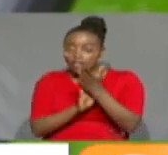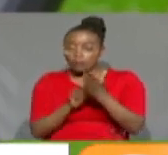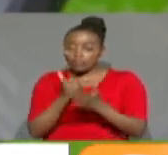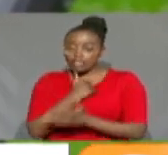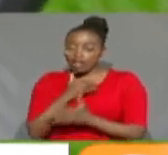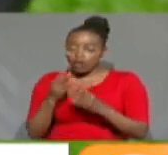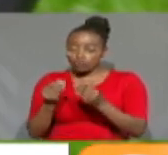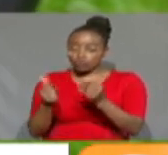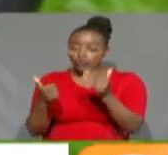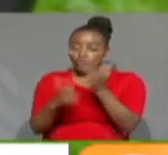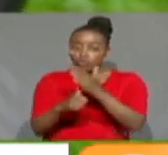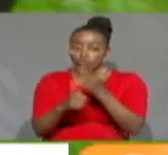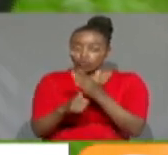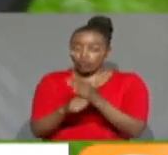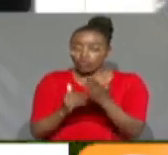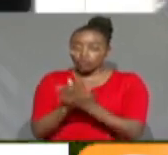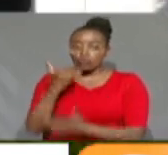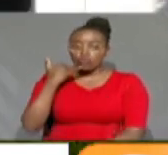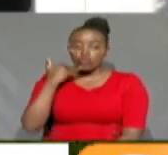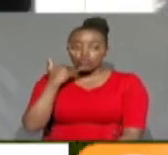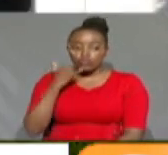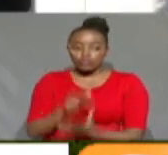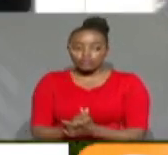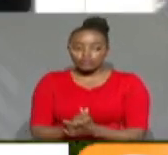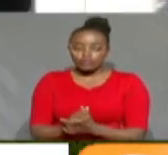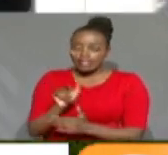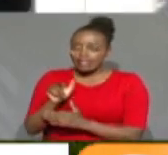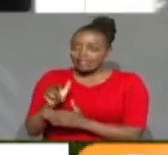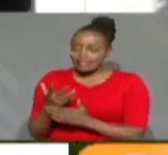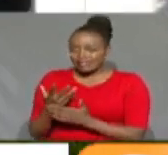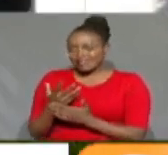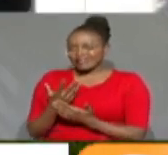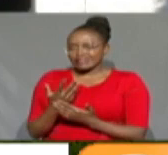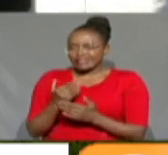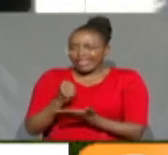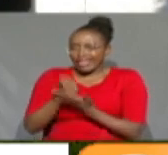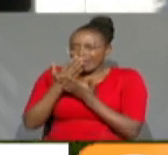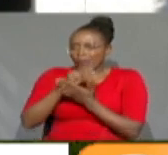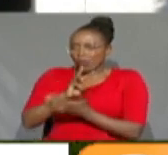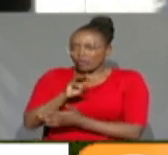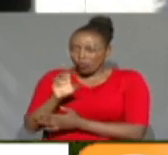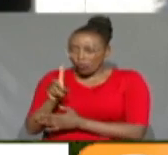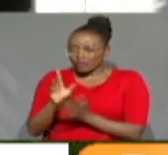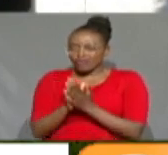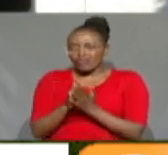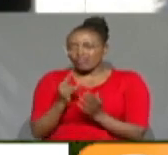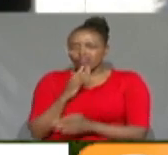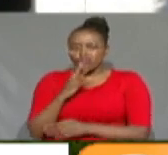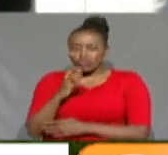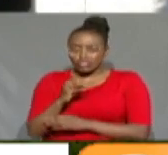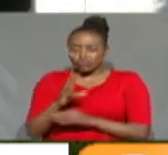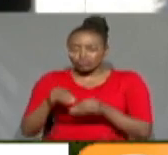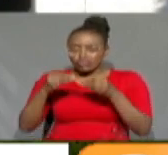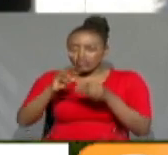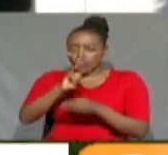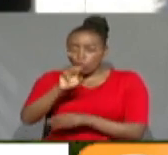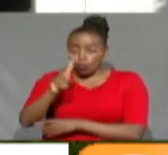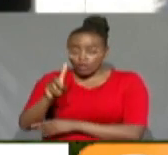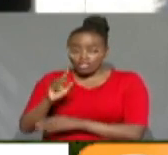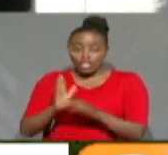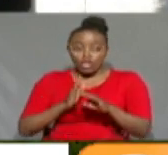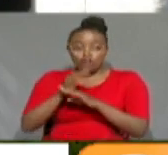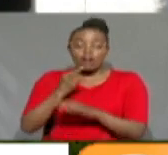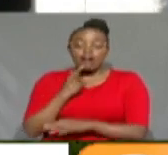how to solve the problem on phone. This applies for diseases in more than 40 crops. This applies to weeds in more